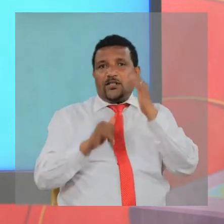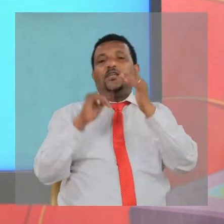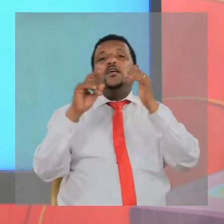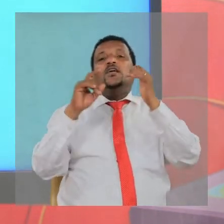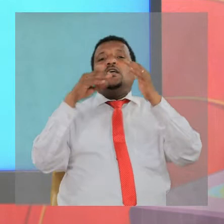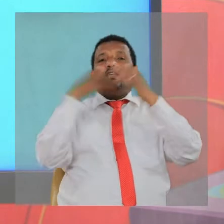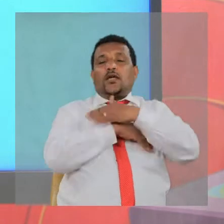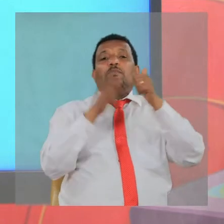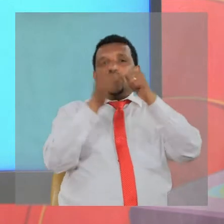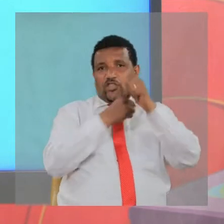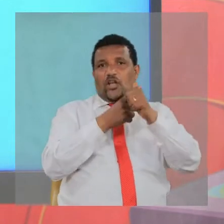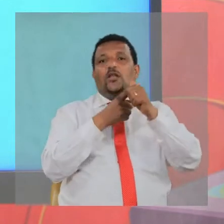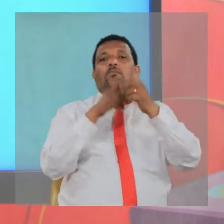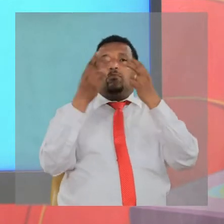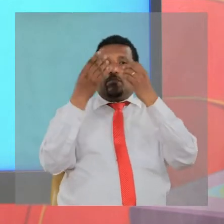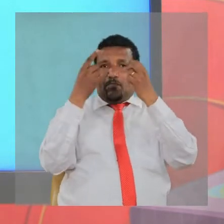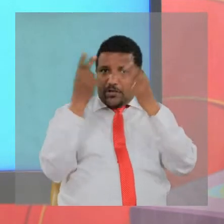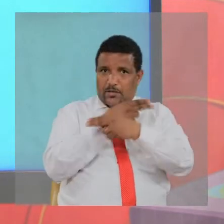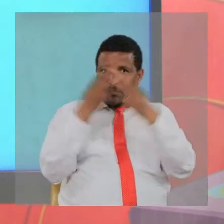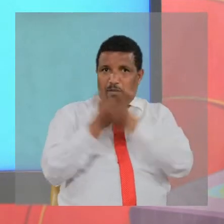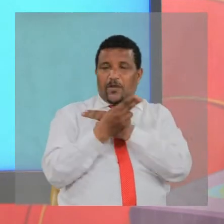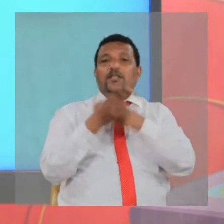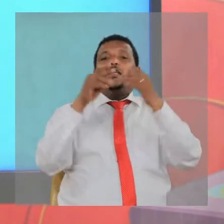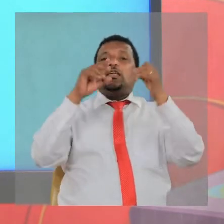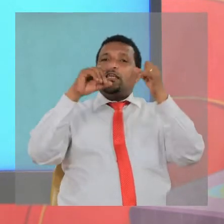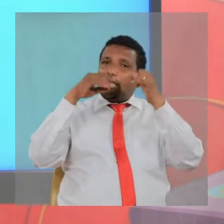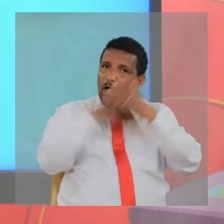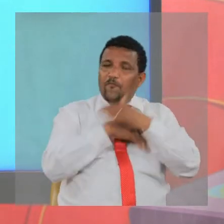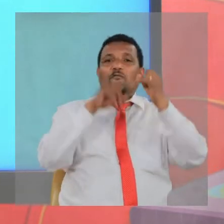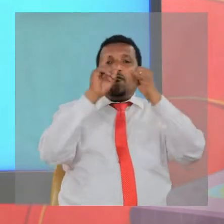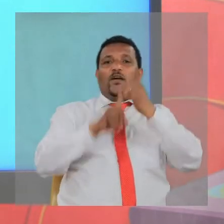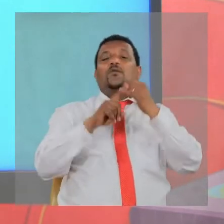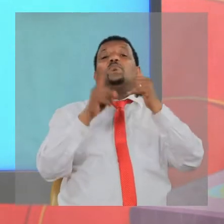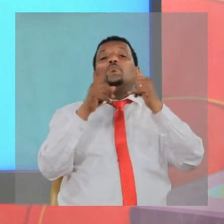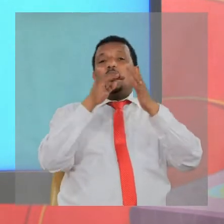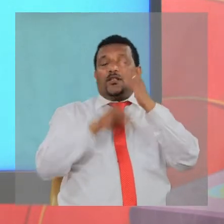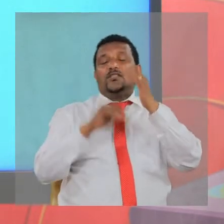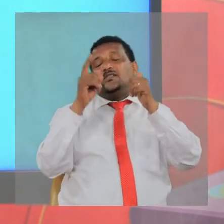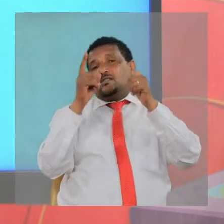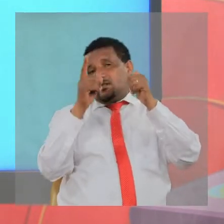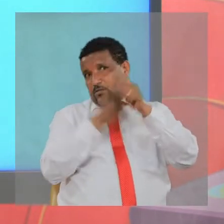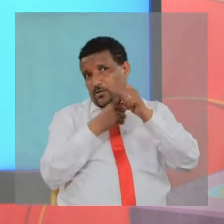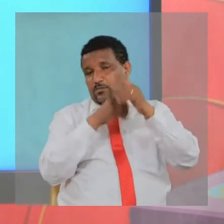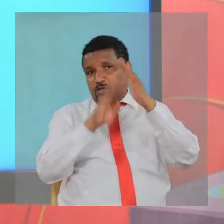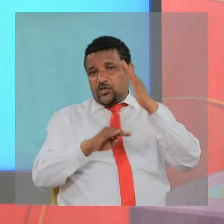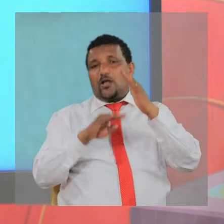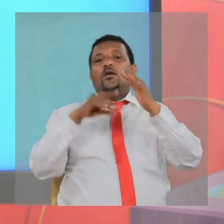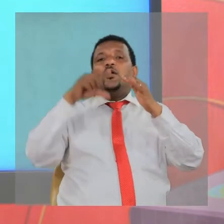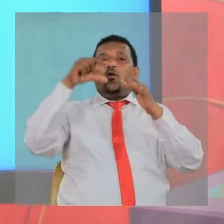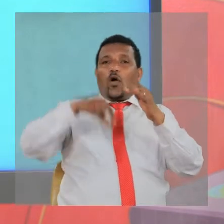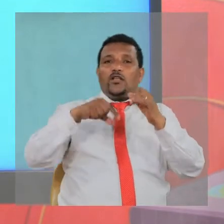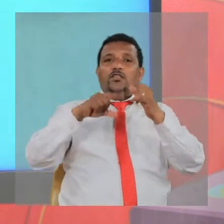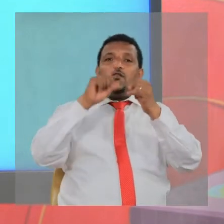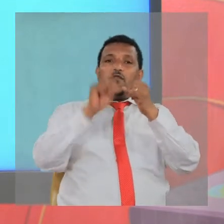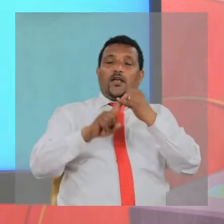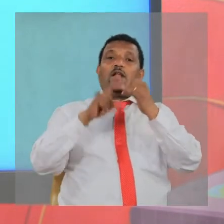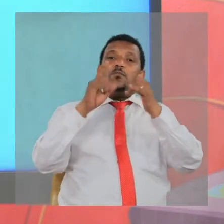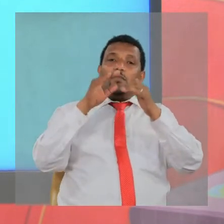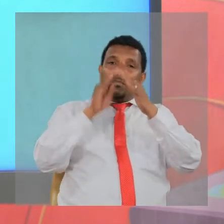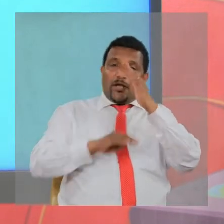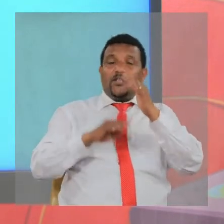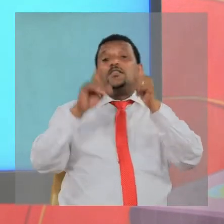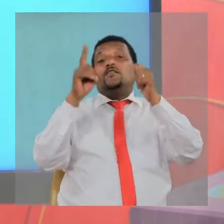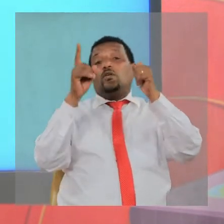plus income initial divided by quantity final plus quantity initial. And then when we substitute